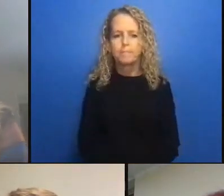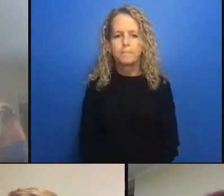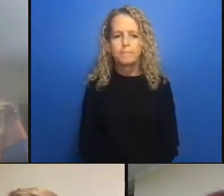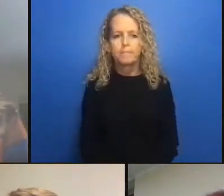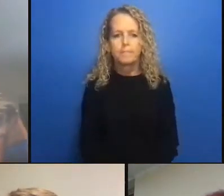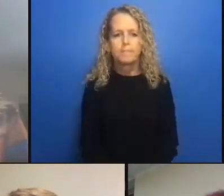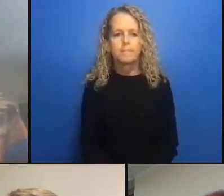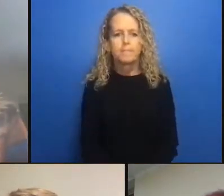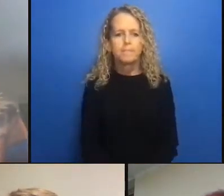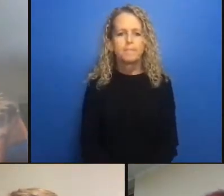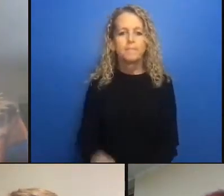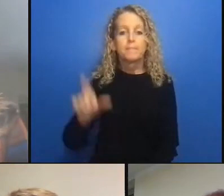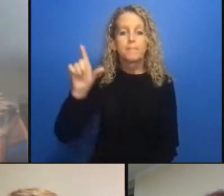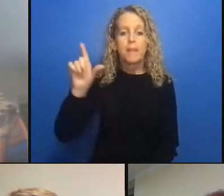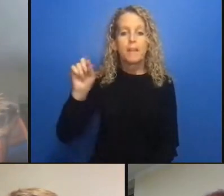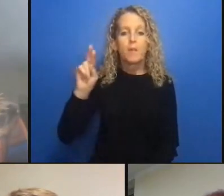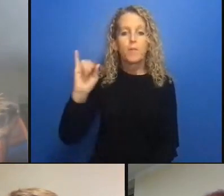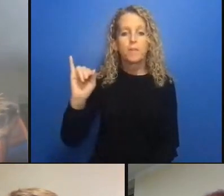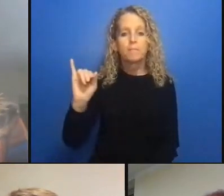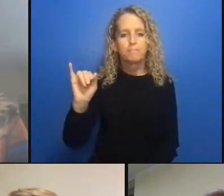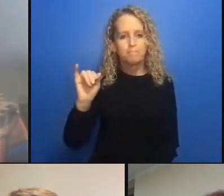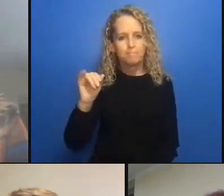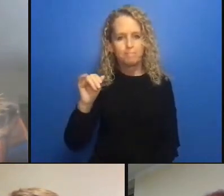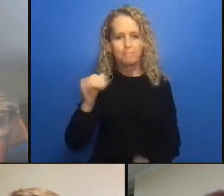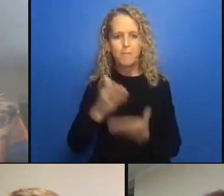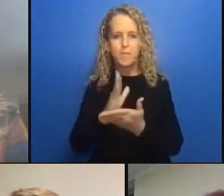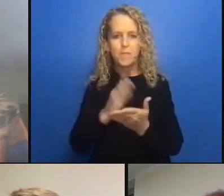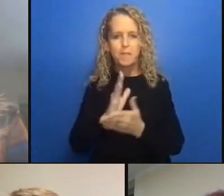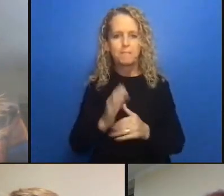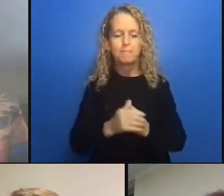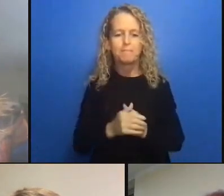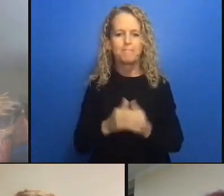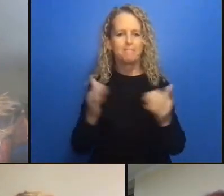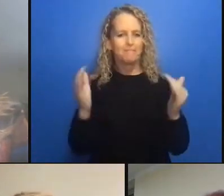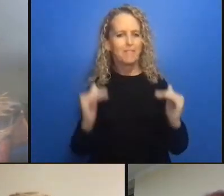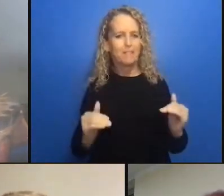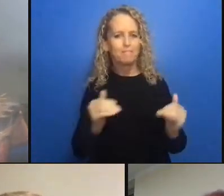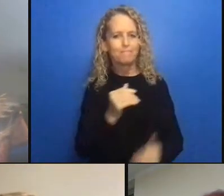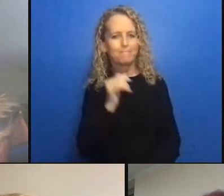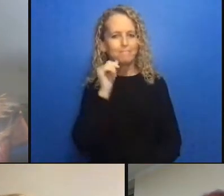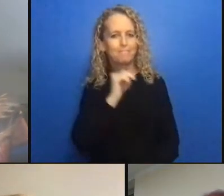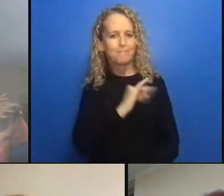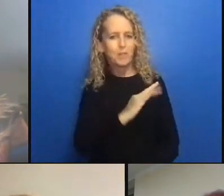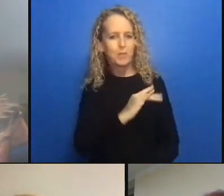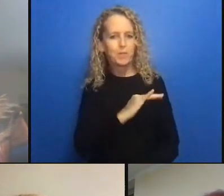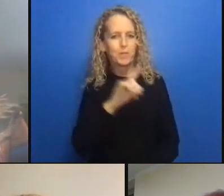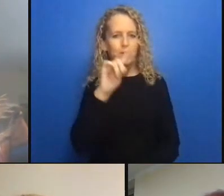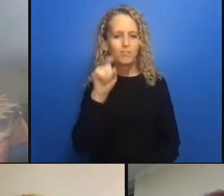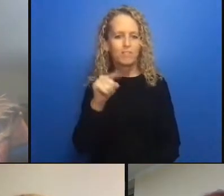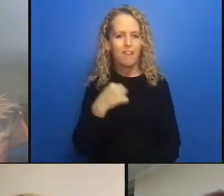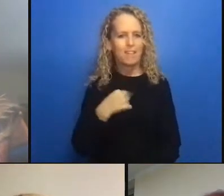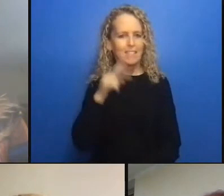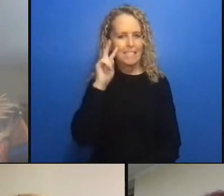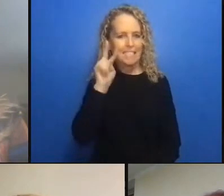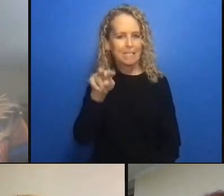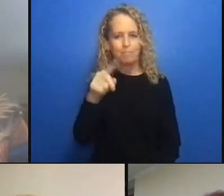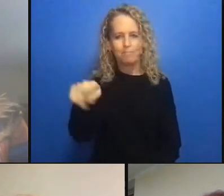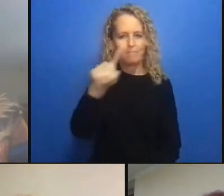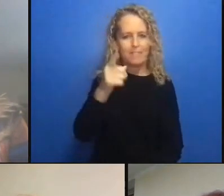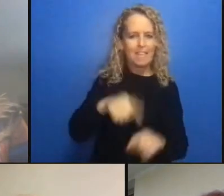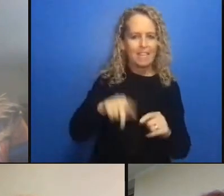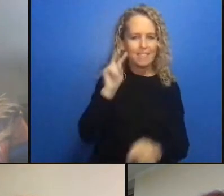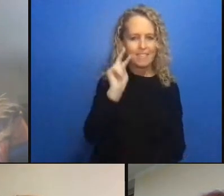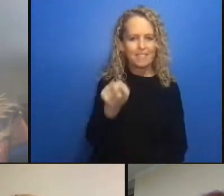Okay. I am going to put up, this is going to be a really interesting question. I can see it, but not everybody can see it right now.